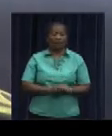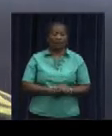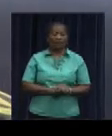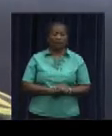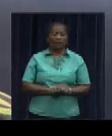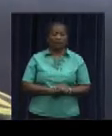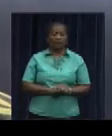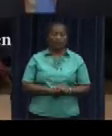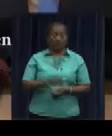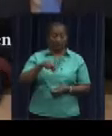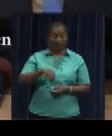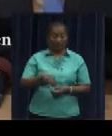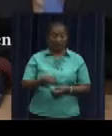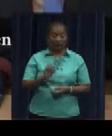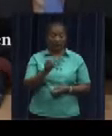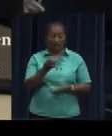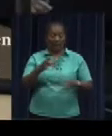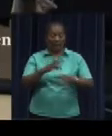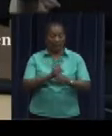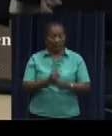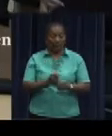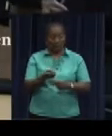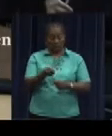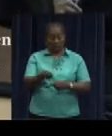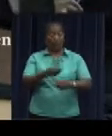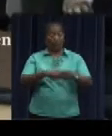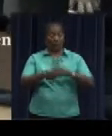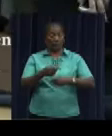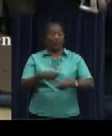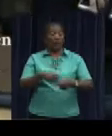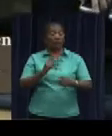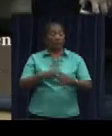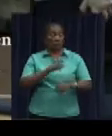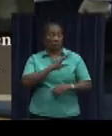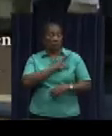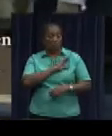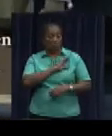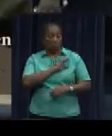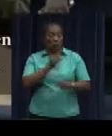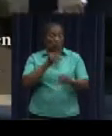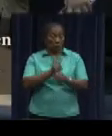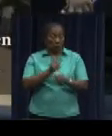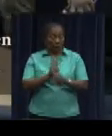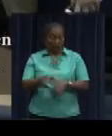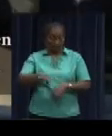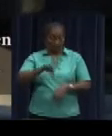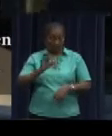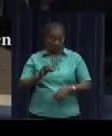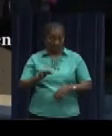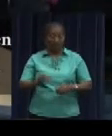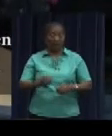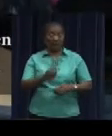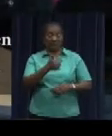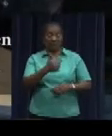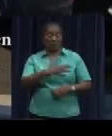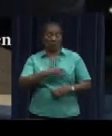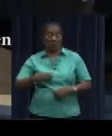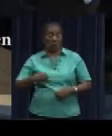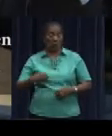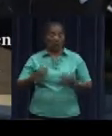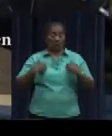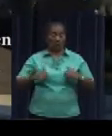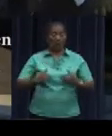local market. This will provide foreign exchange income and also create employment for